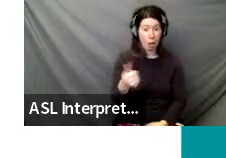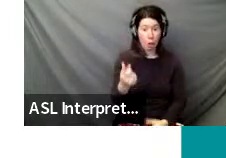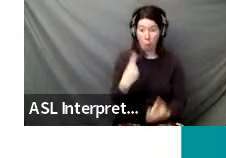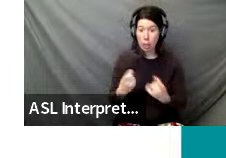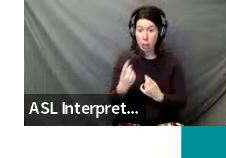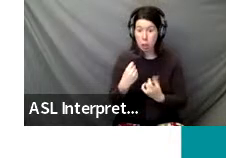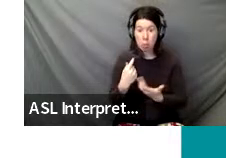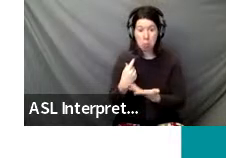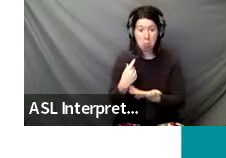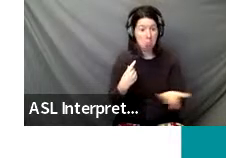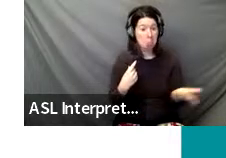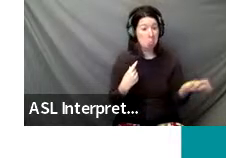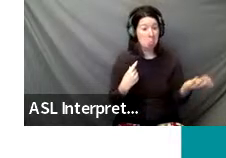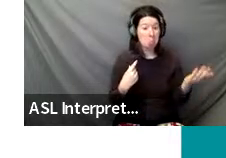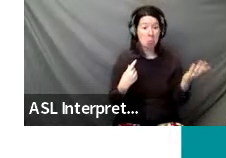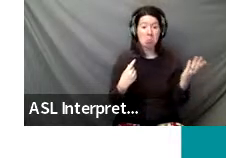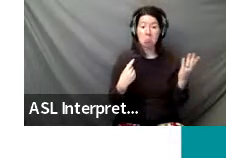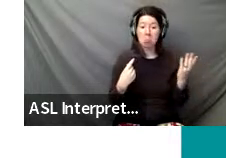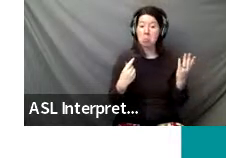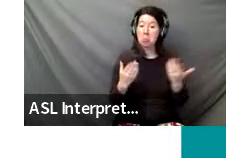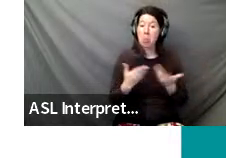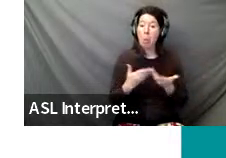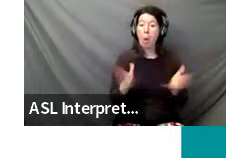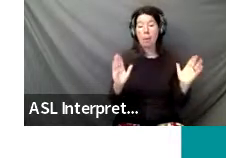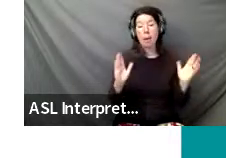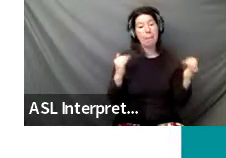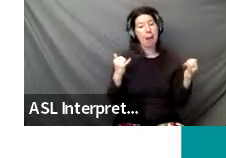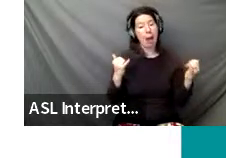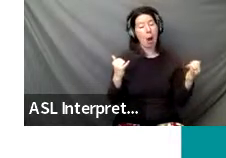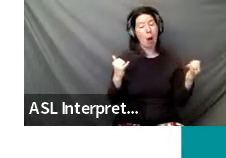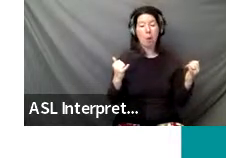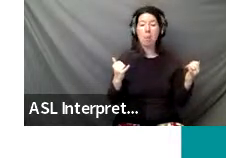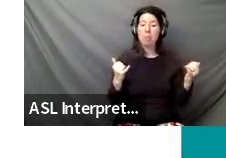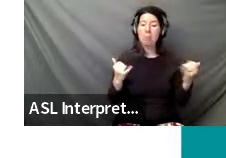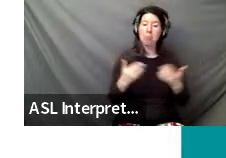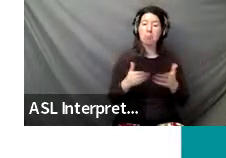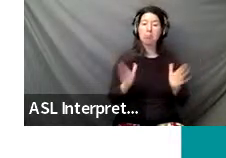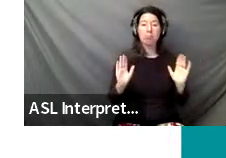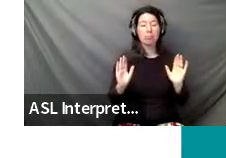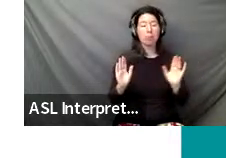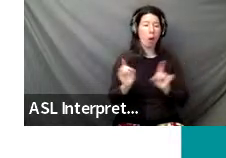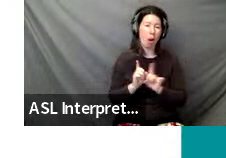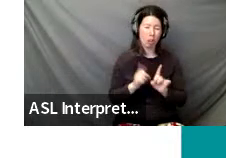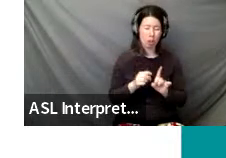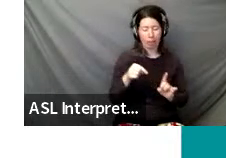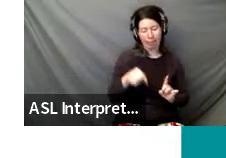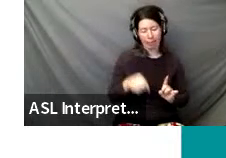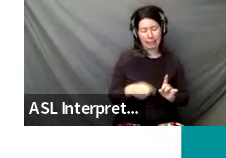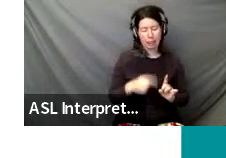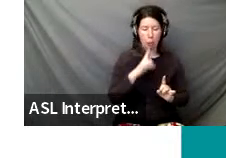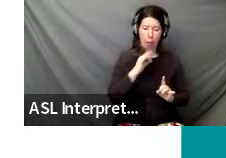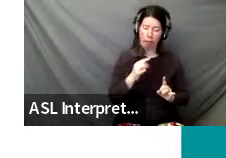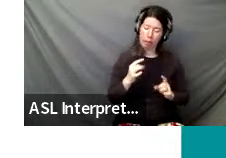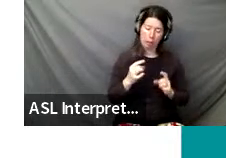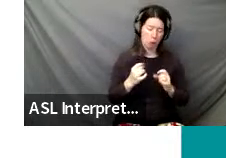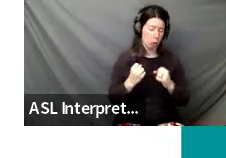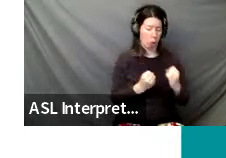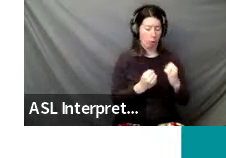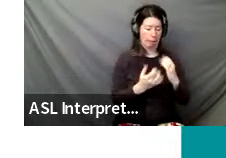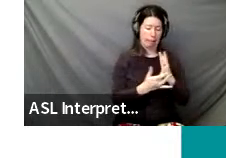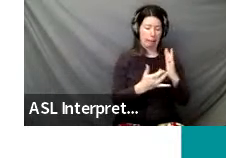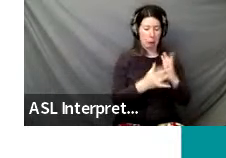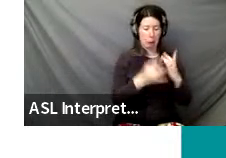that you guys have, we'd open them up here. And then also this is a really technical, robust amount of information.